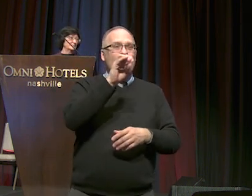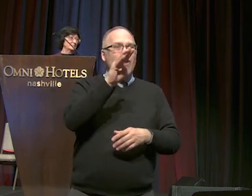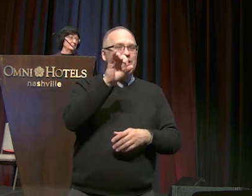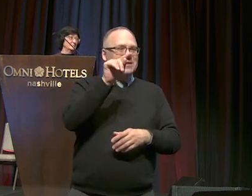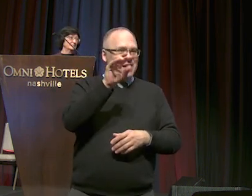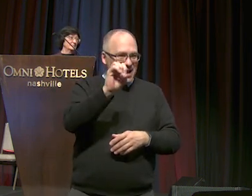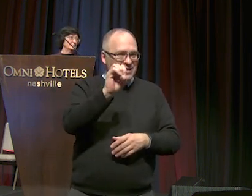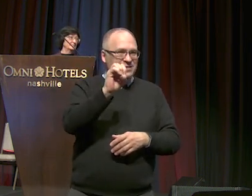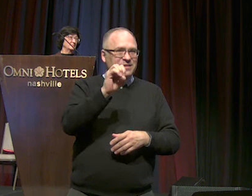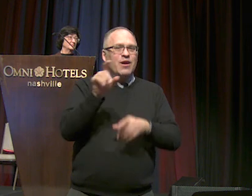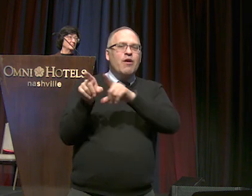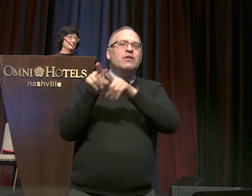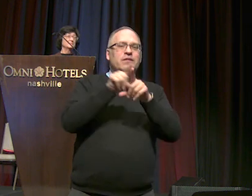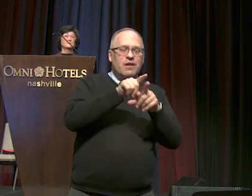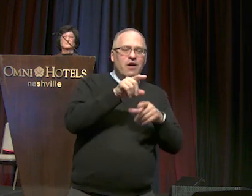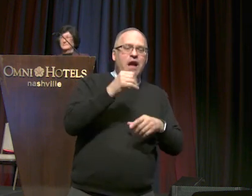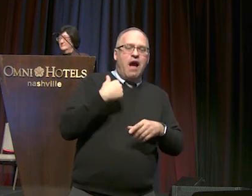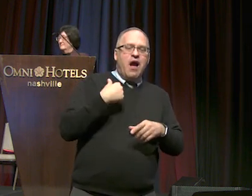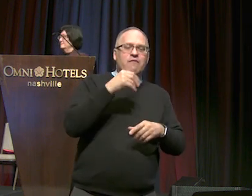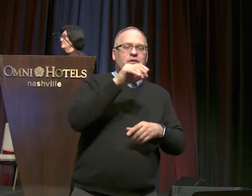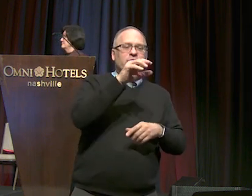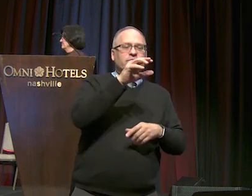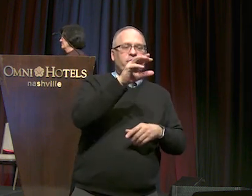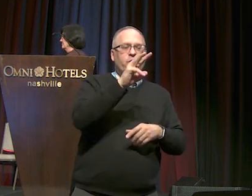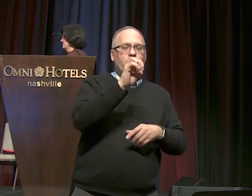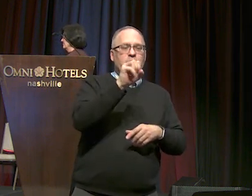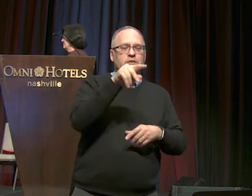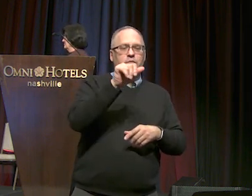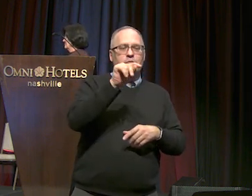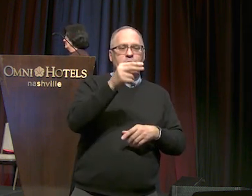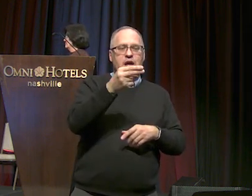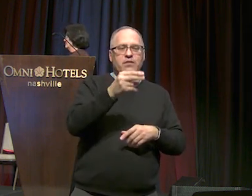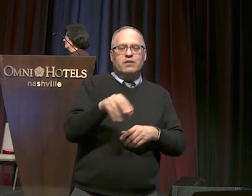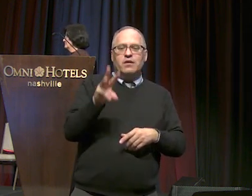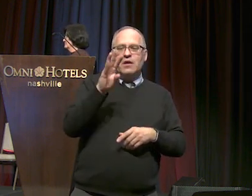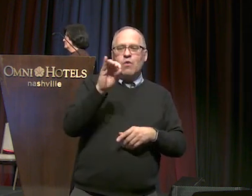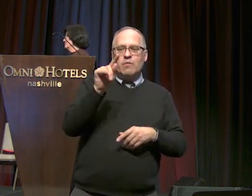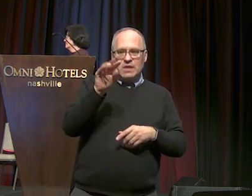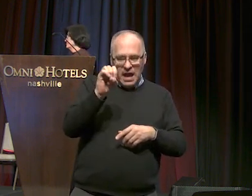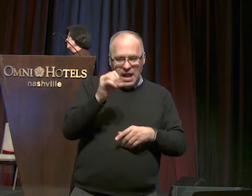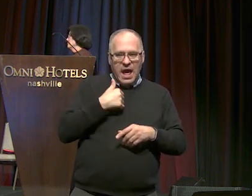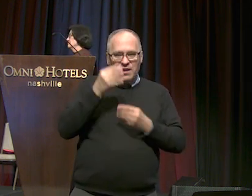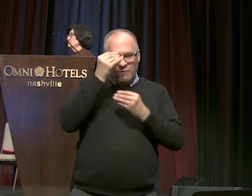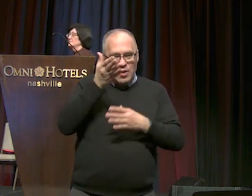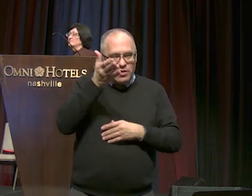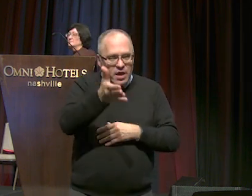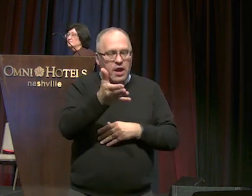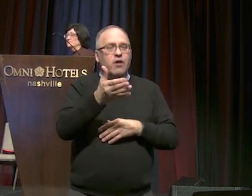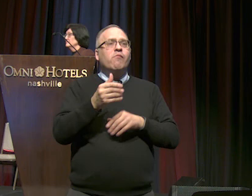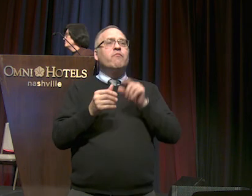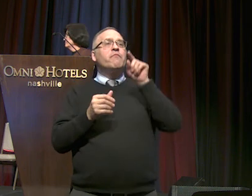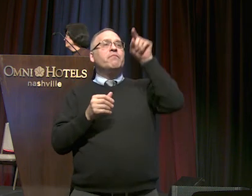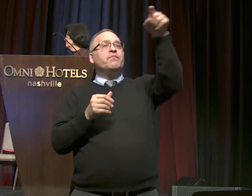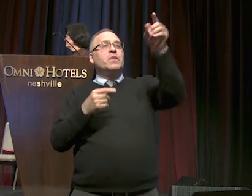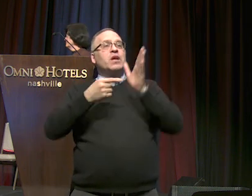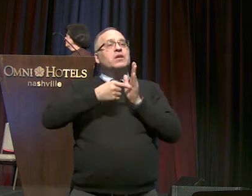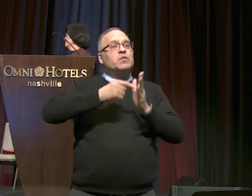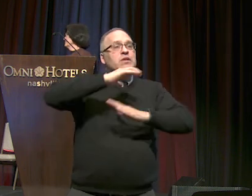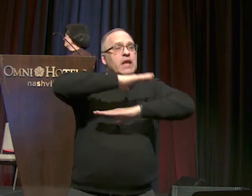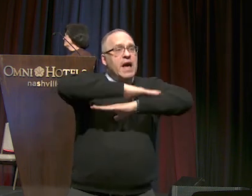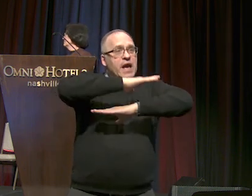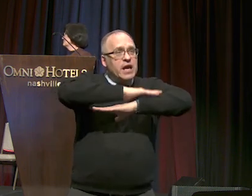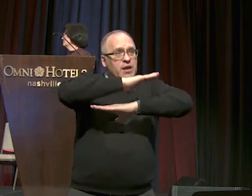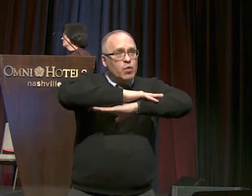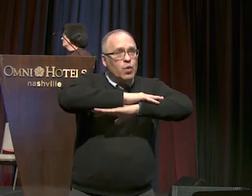on 1pass website. And if you step out at a table right outside the hallway, you'll see material like this